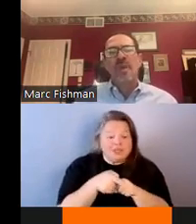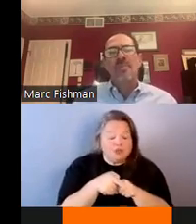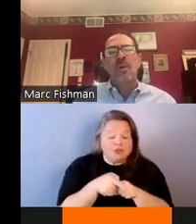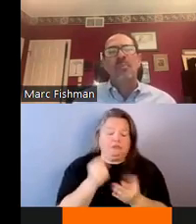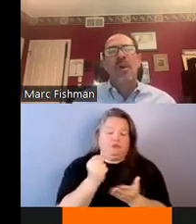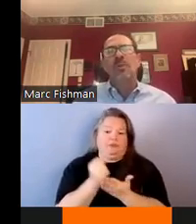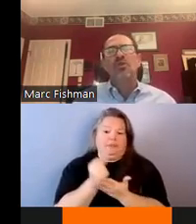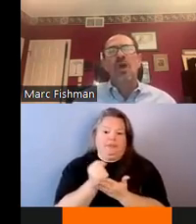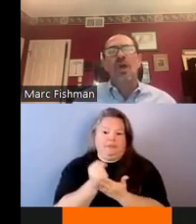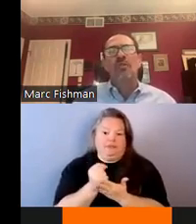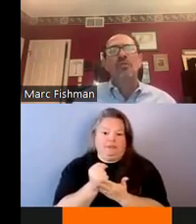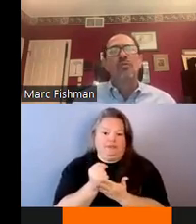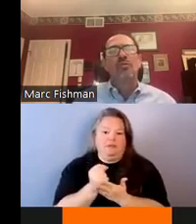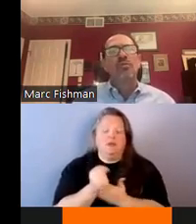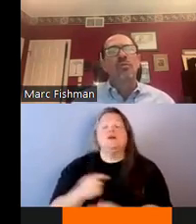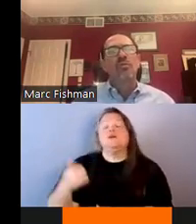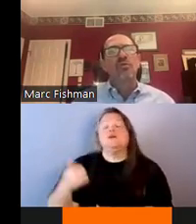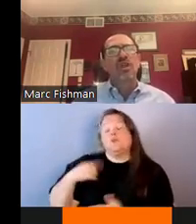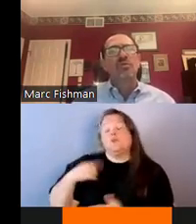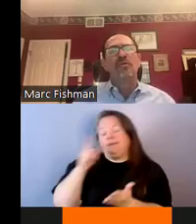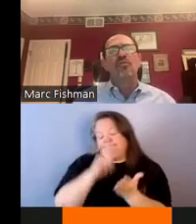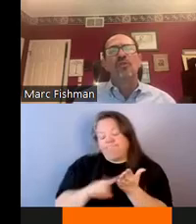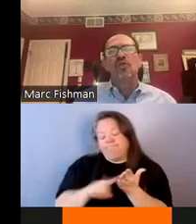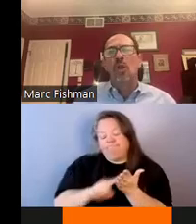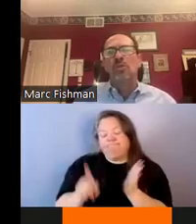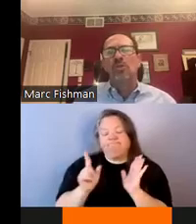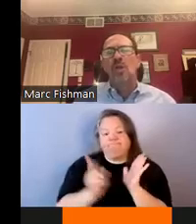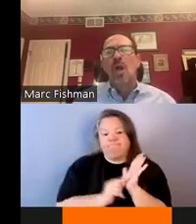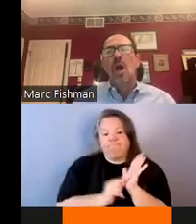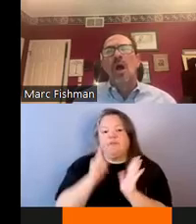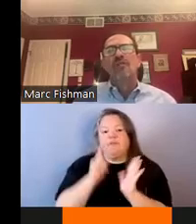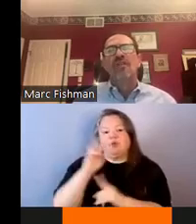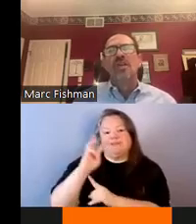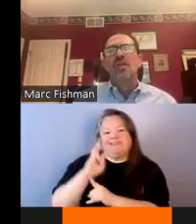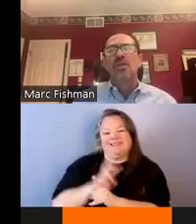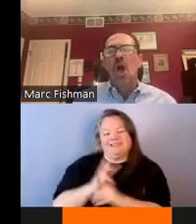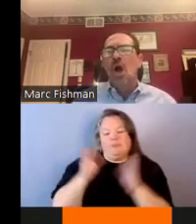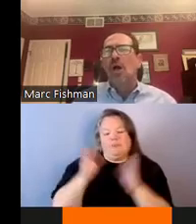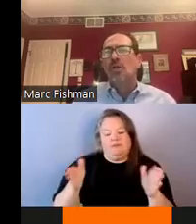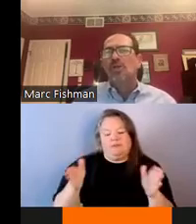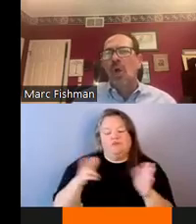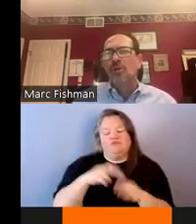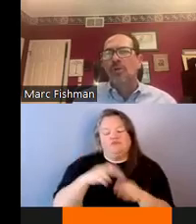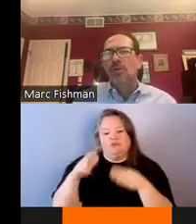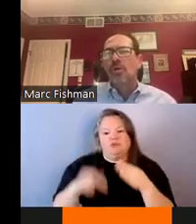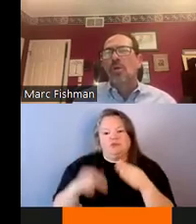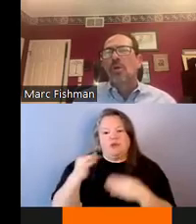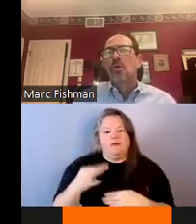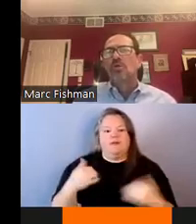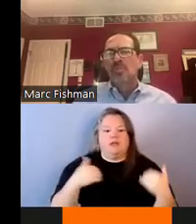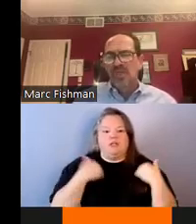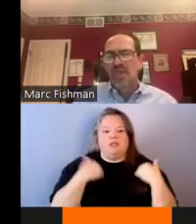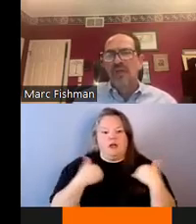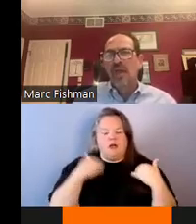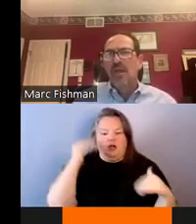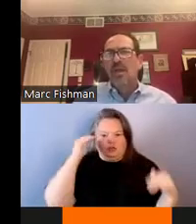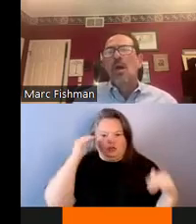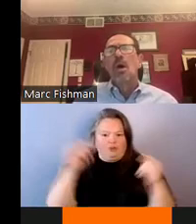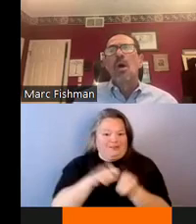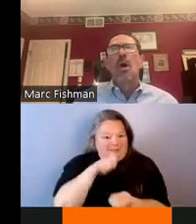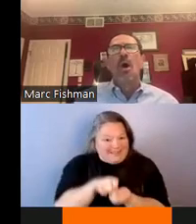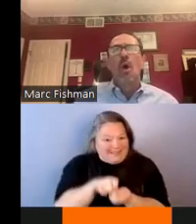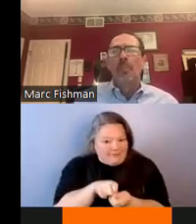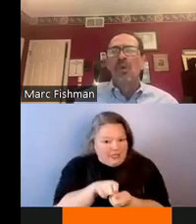So this is a paper we published on 6-month results of a young adult